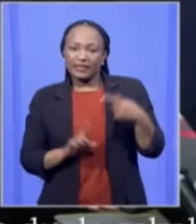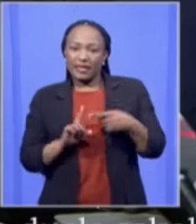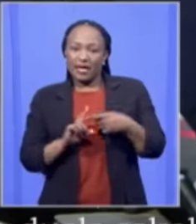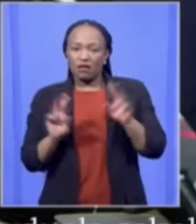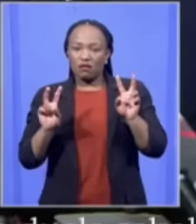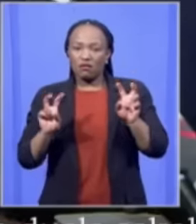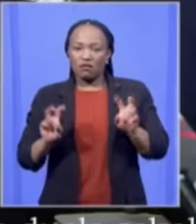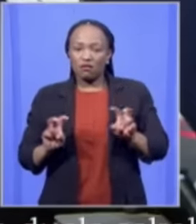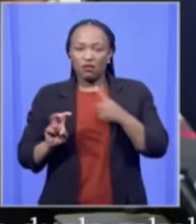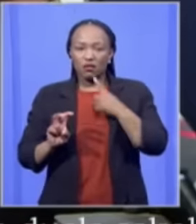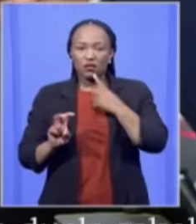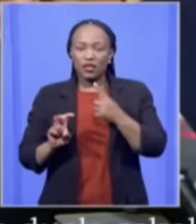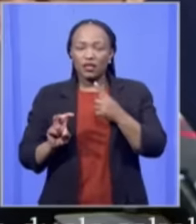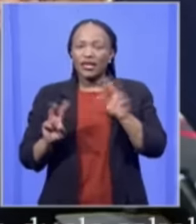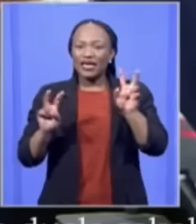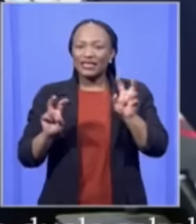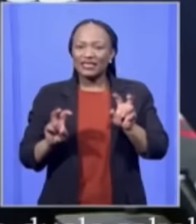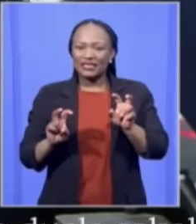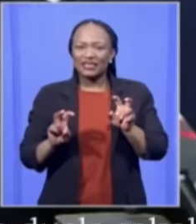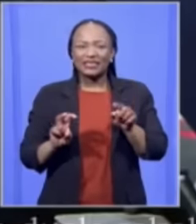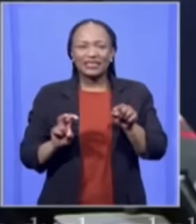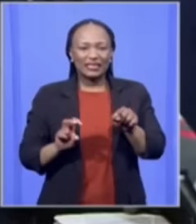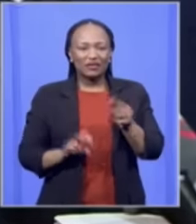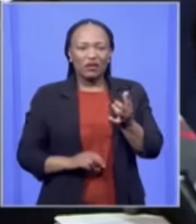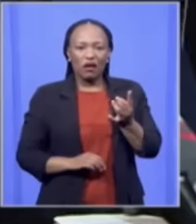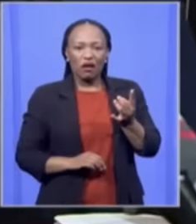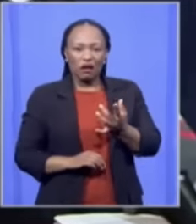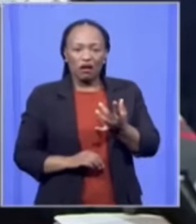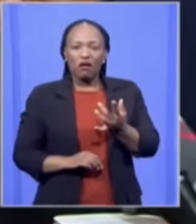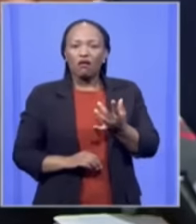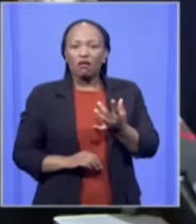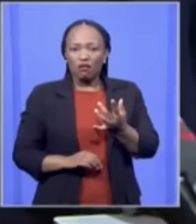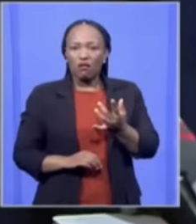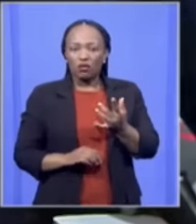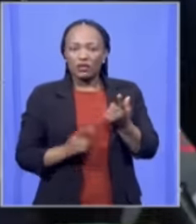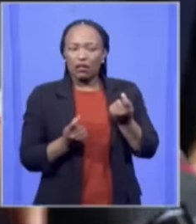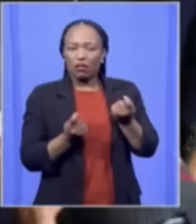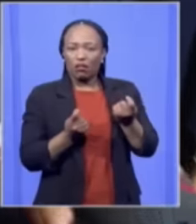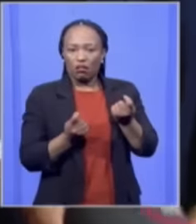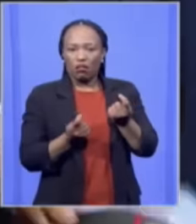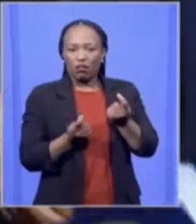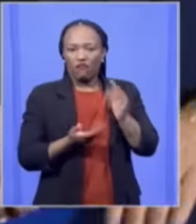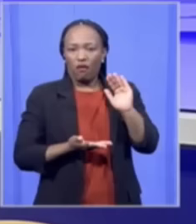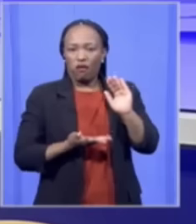e oketsegang ya motlakase ke mongwe wa merero e a samaganeng nayo.